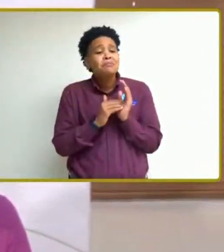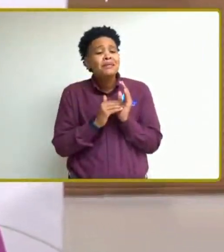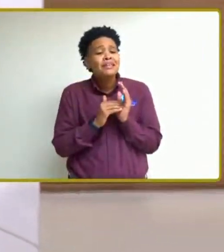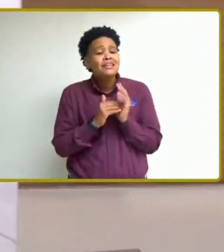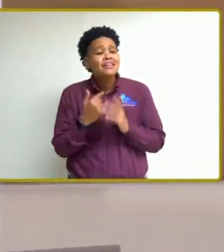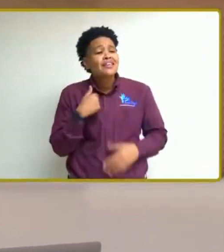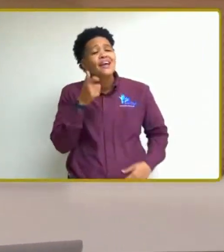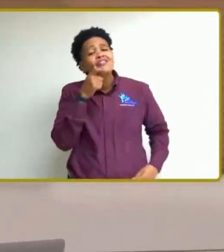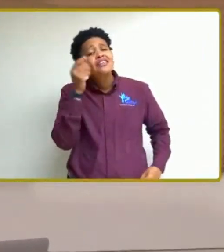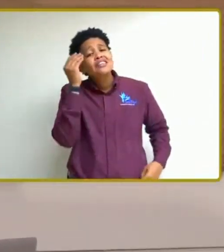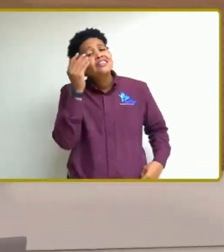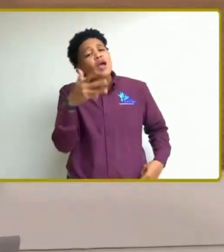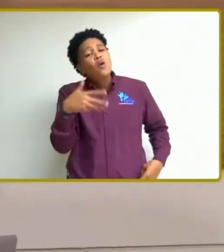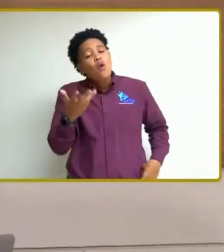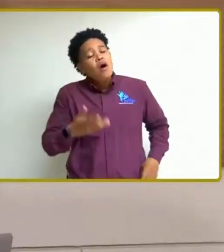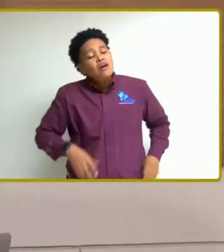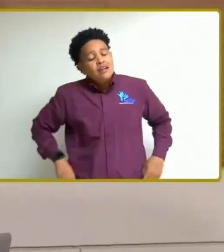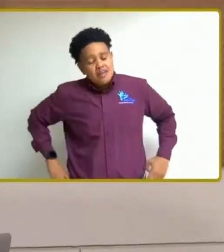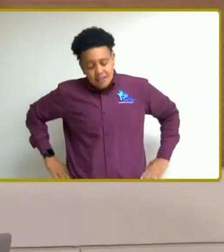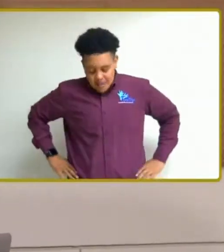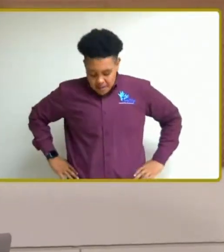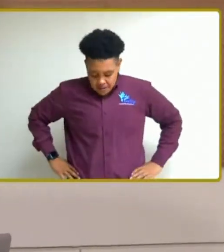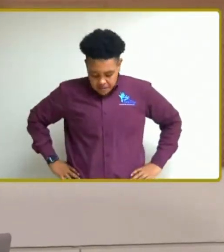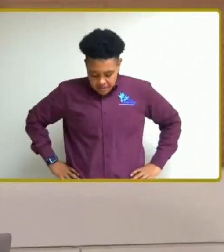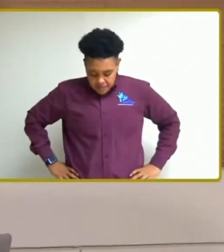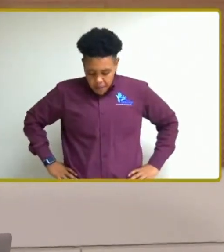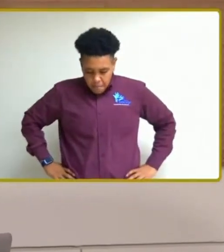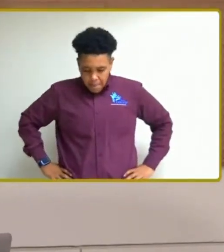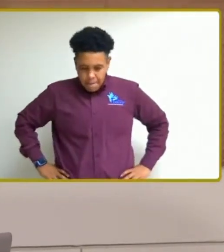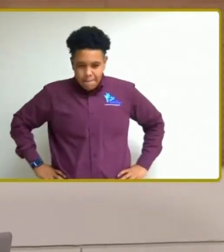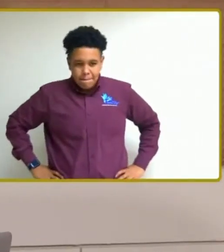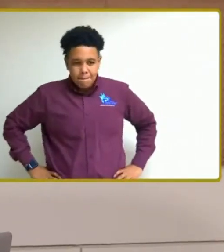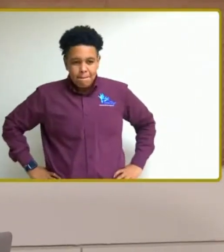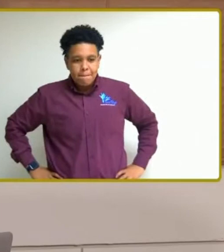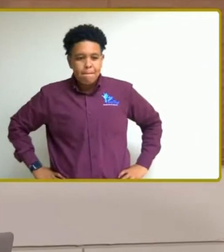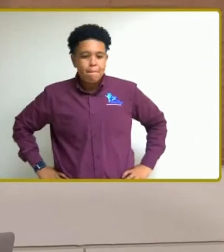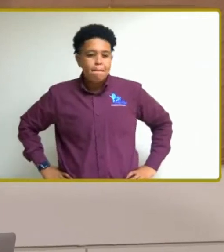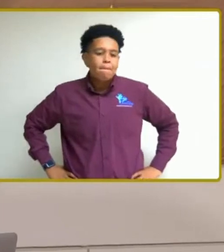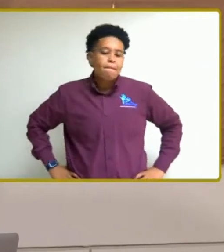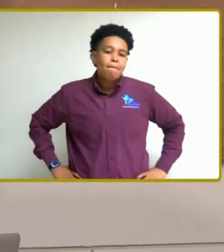just said, the fact is that at this point in the pandemic, you